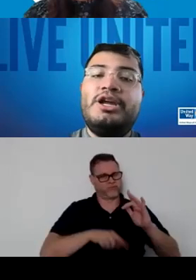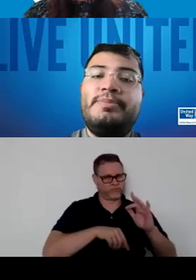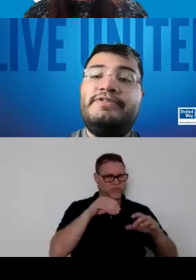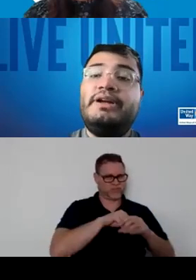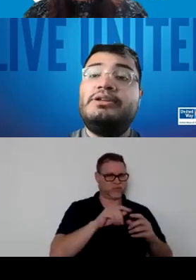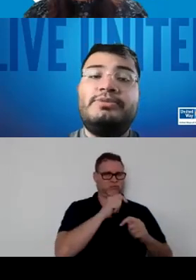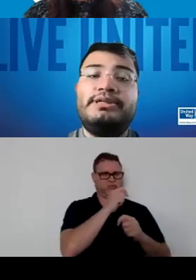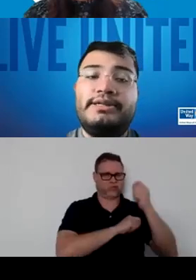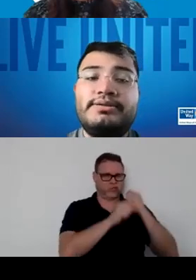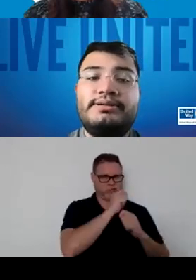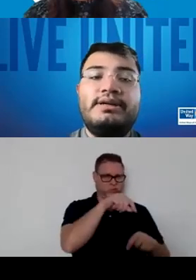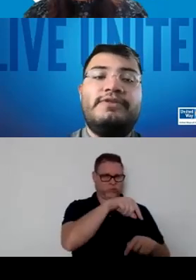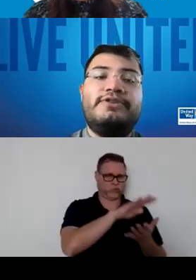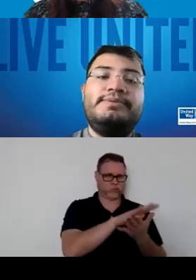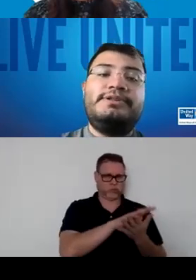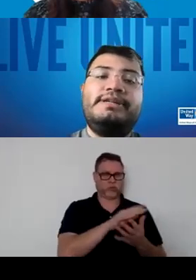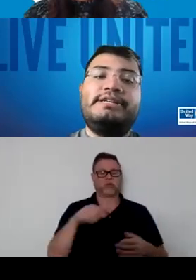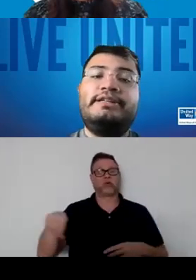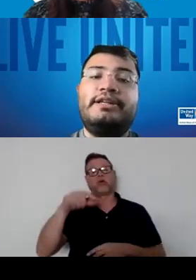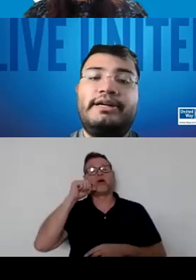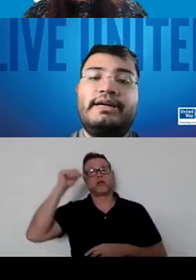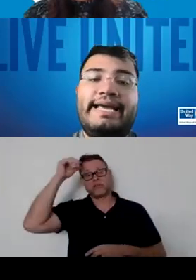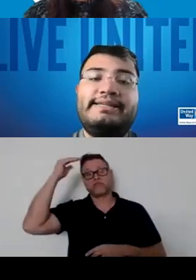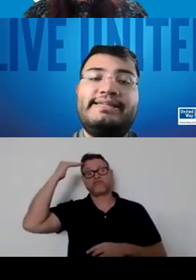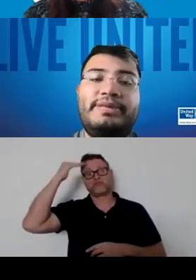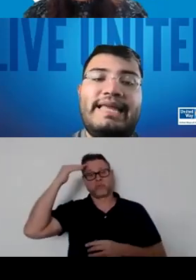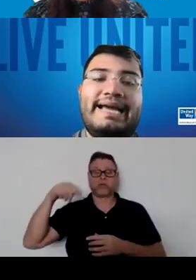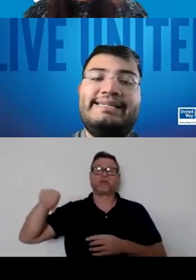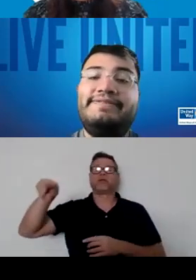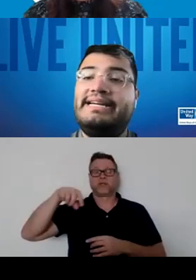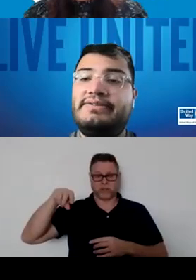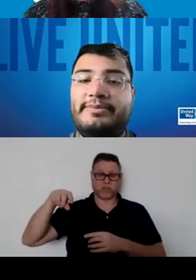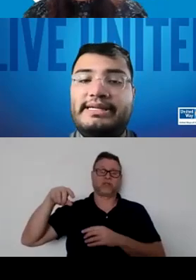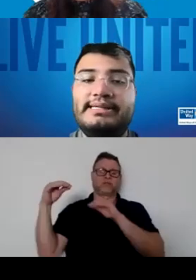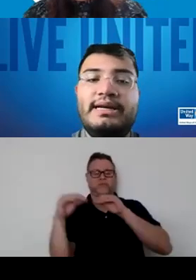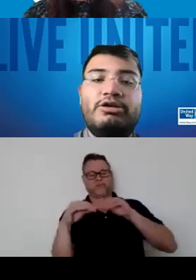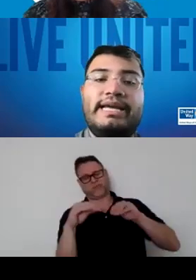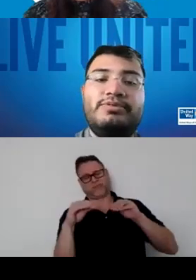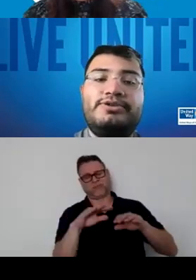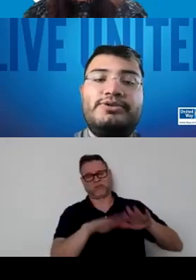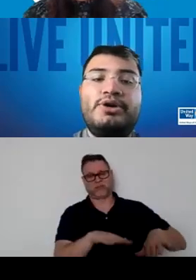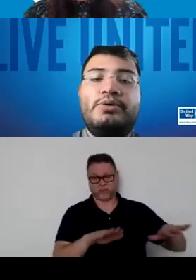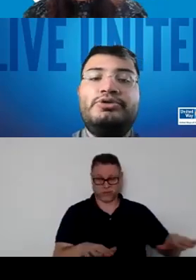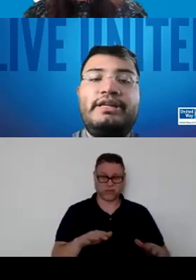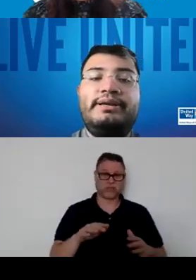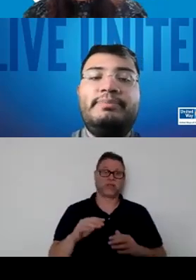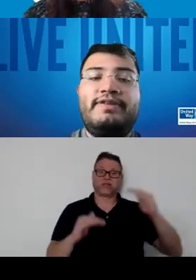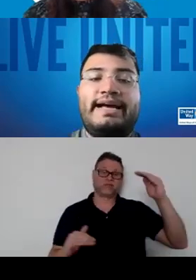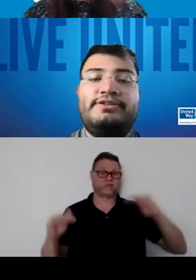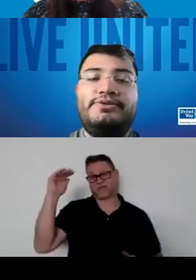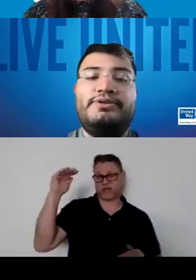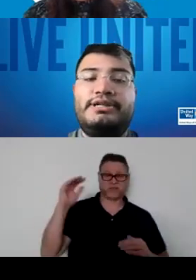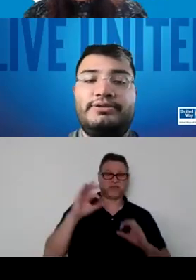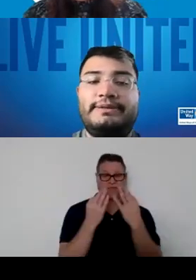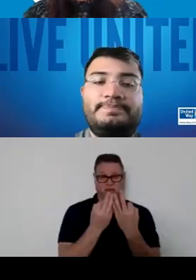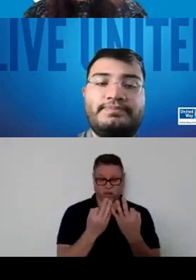the number of knowledgeable adults from whom students can learn. Again, something that disadvantaged families are able to routinely provide